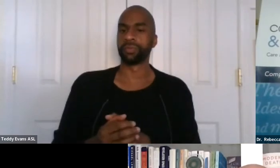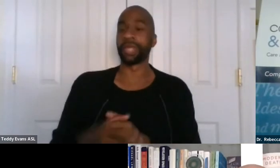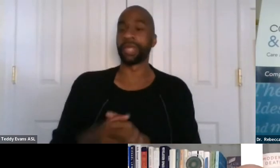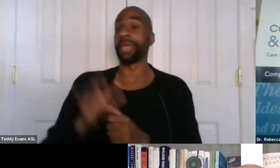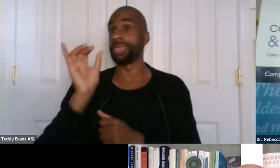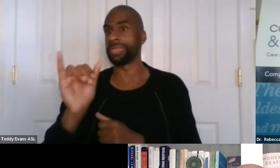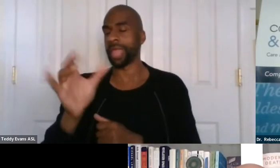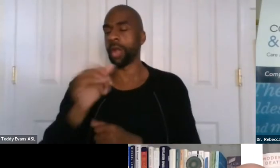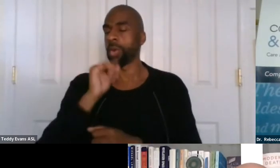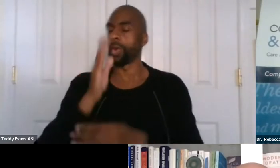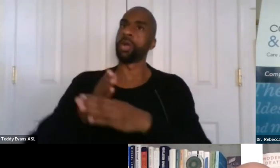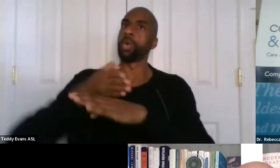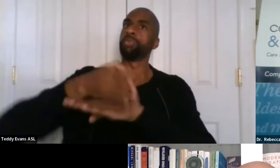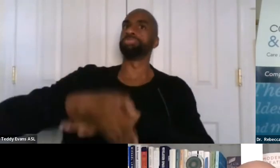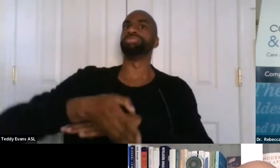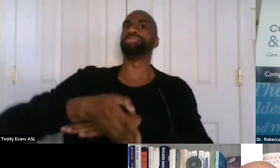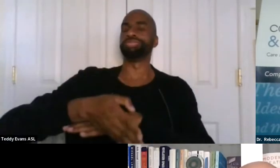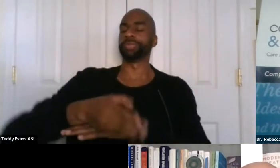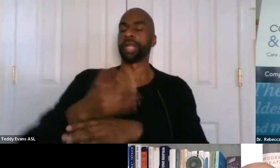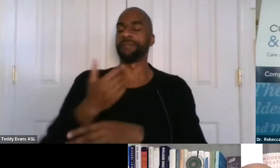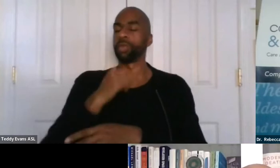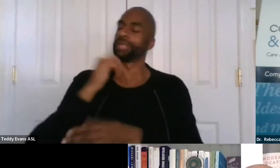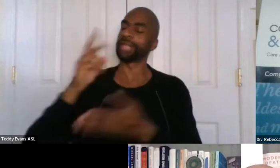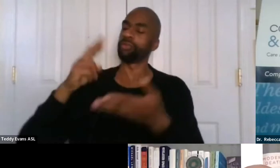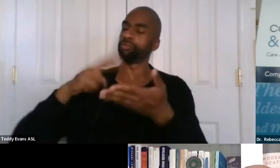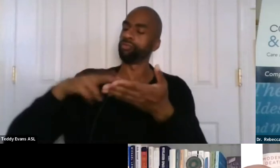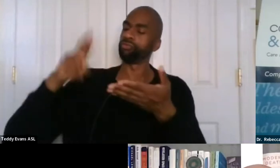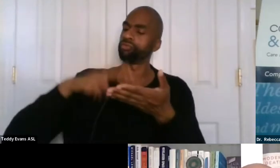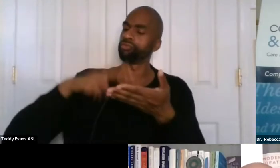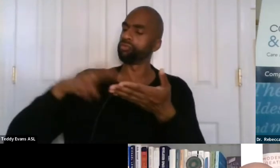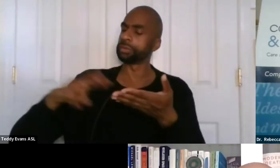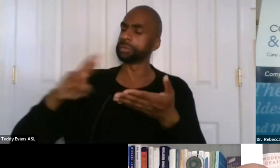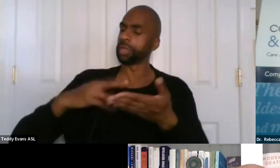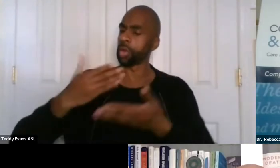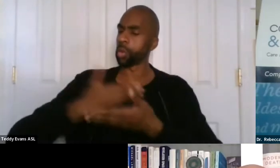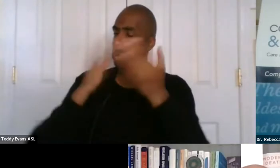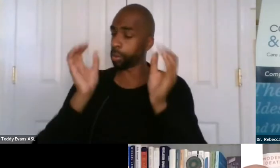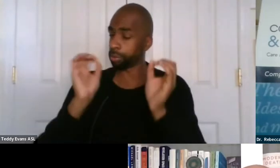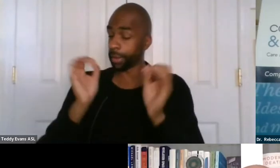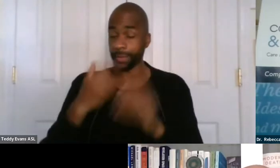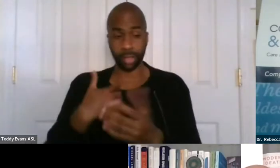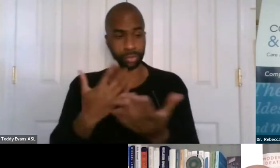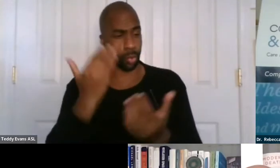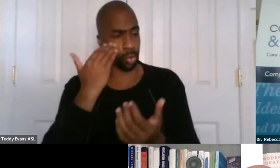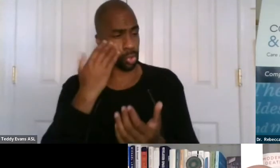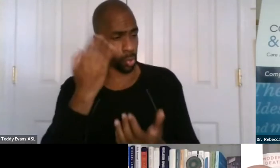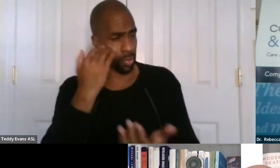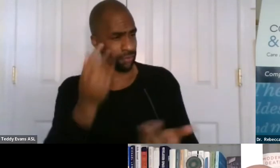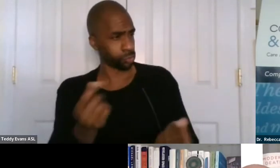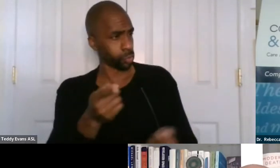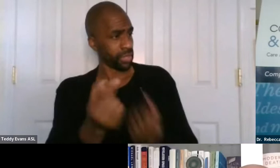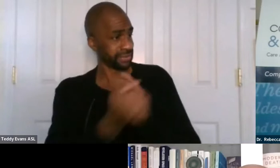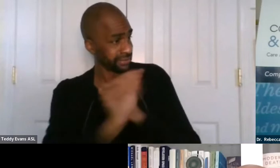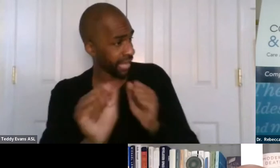type necessary research needed to make sure that what we were doing was in fact not just safe, but actually effective as well.